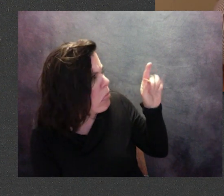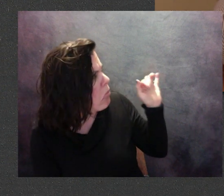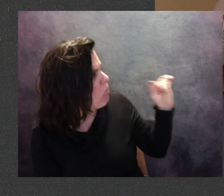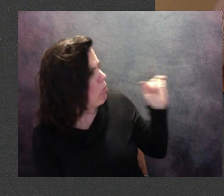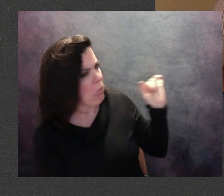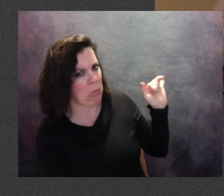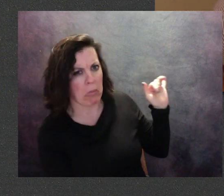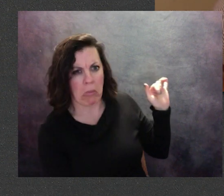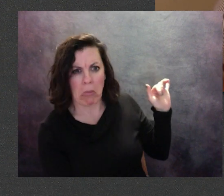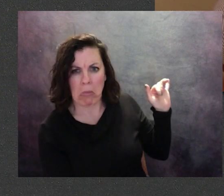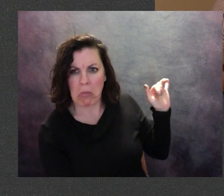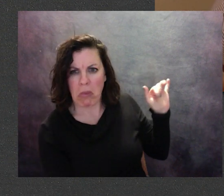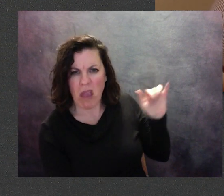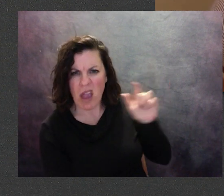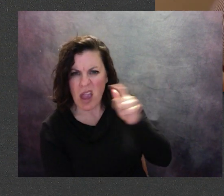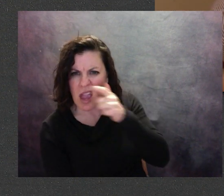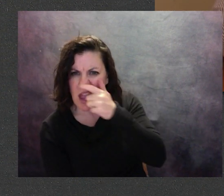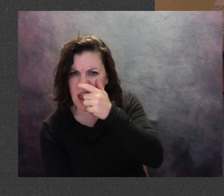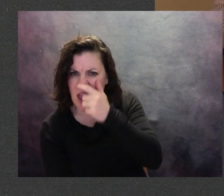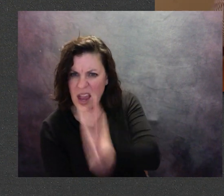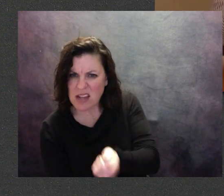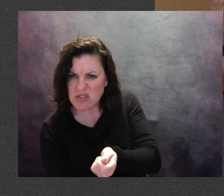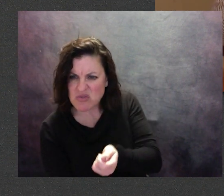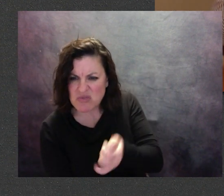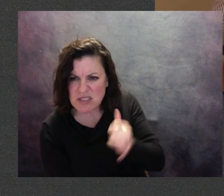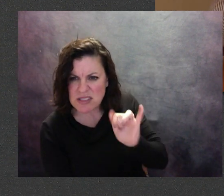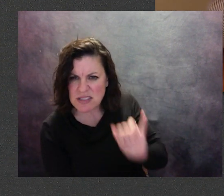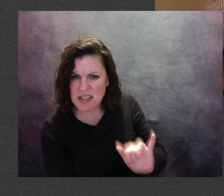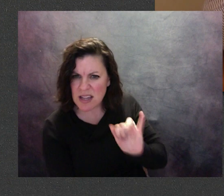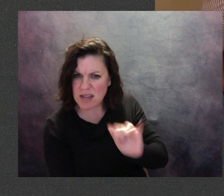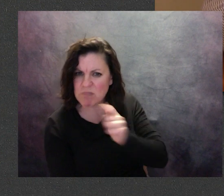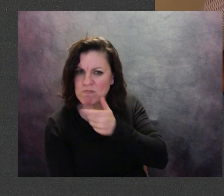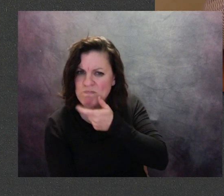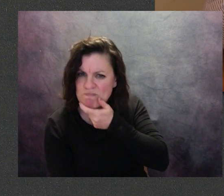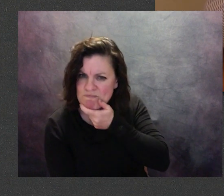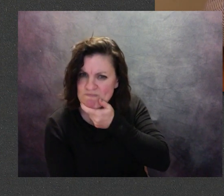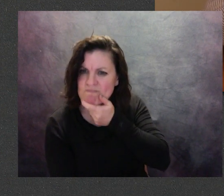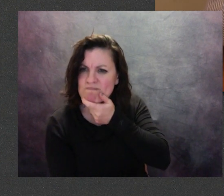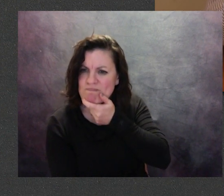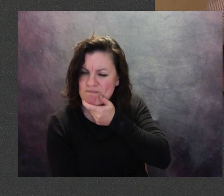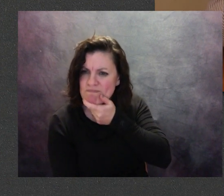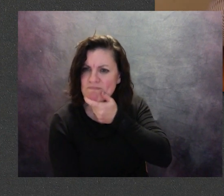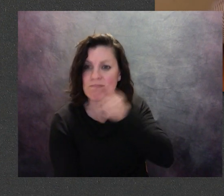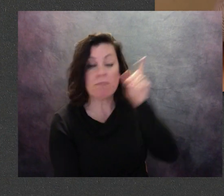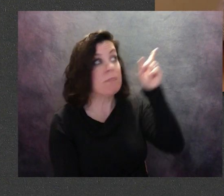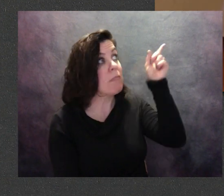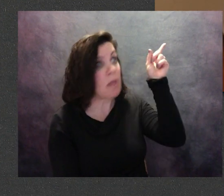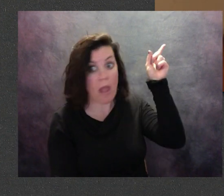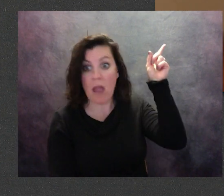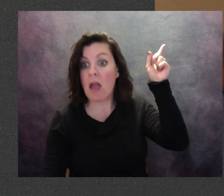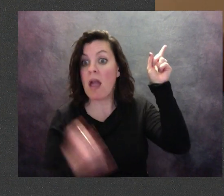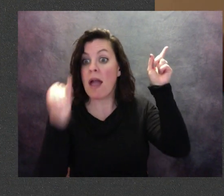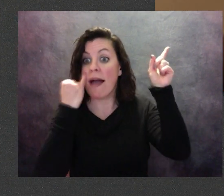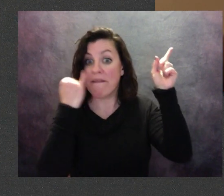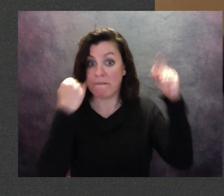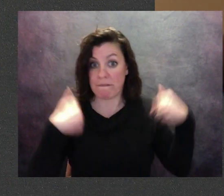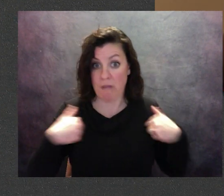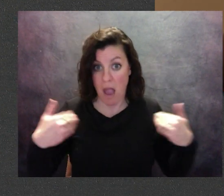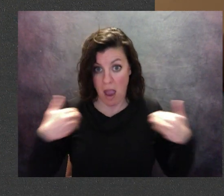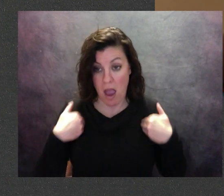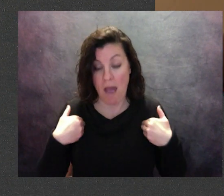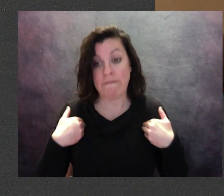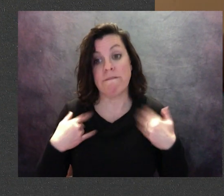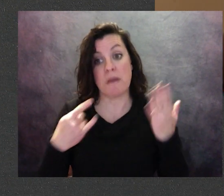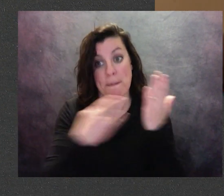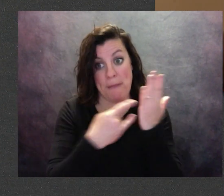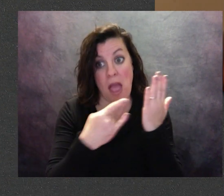Really? This is interesting. So if you take a magnet